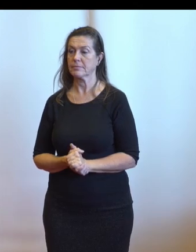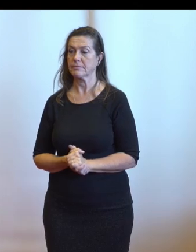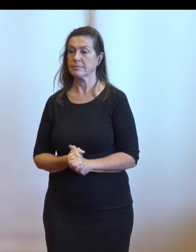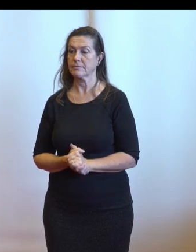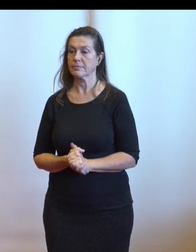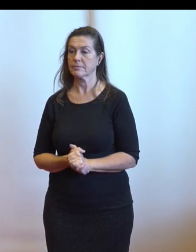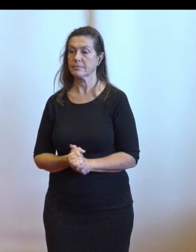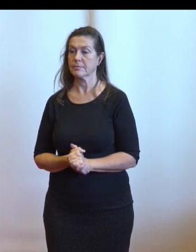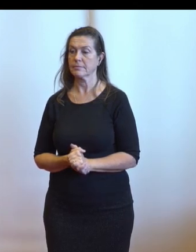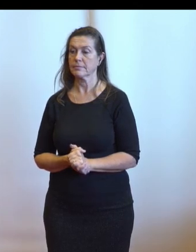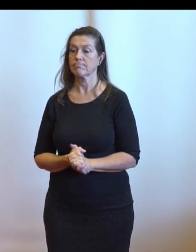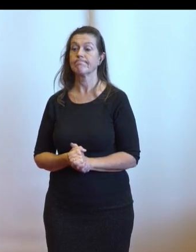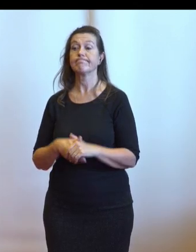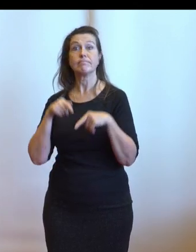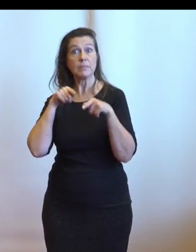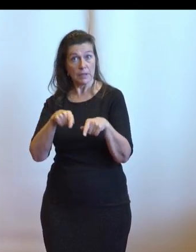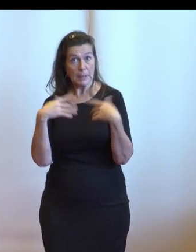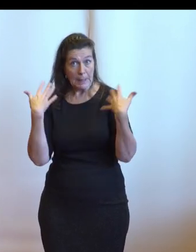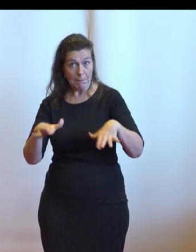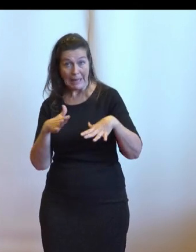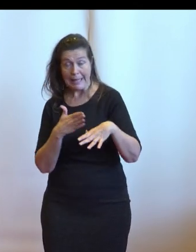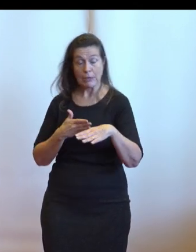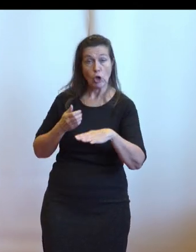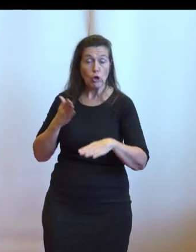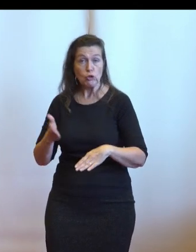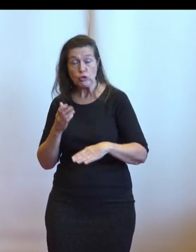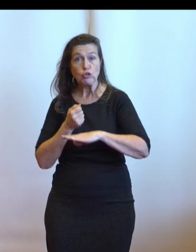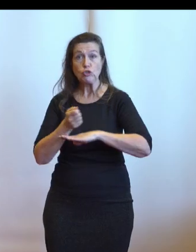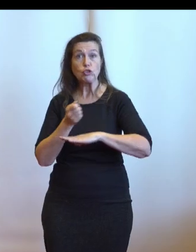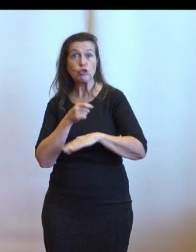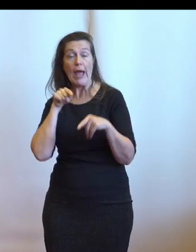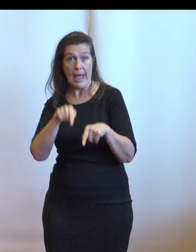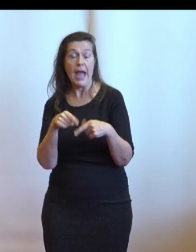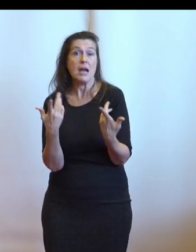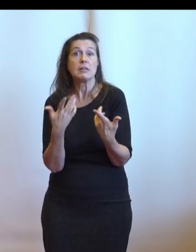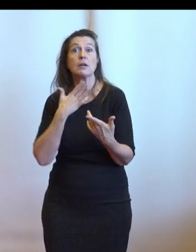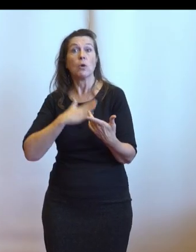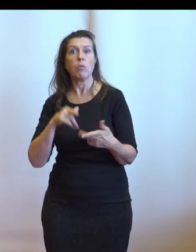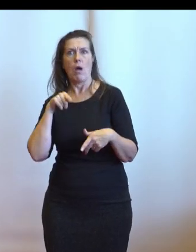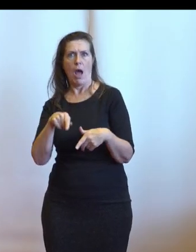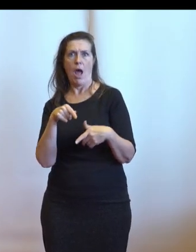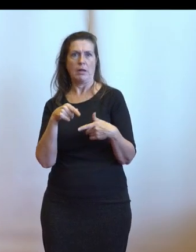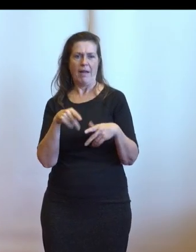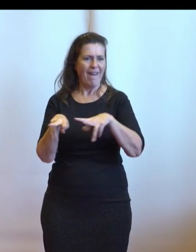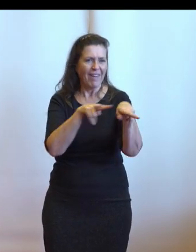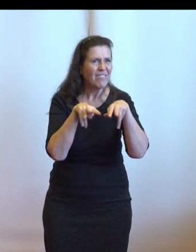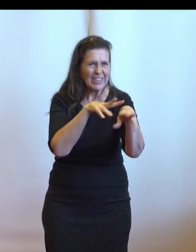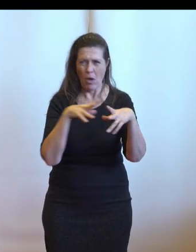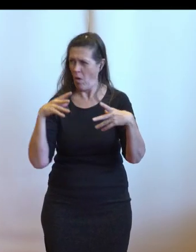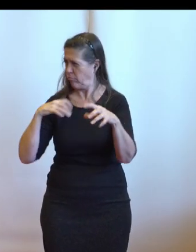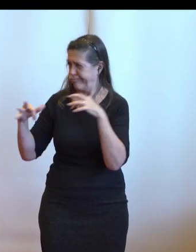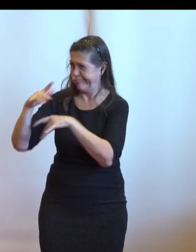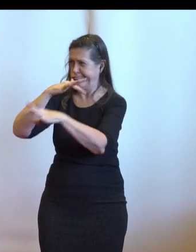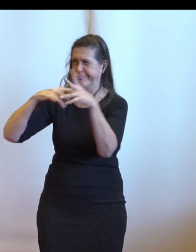Ever tried to access mobile banking on a bouncy train? Or found yourself needing to play a video in a crowded office? Then chances